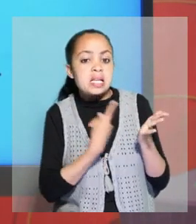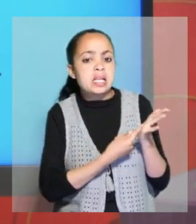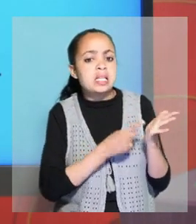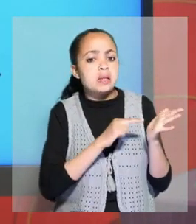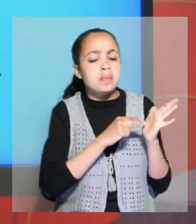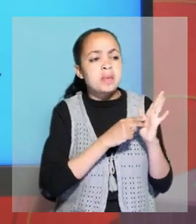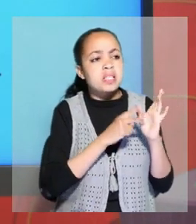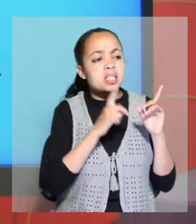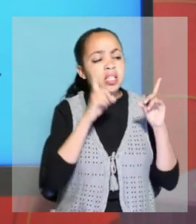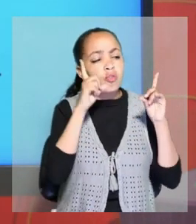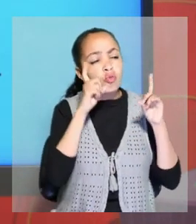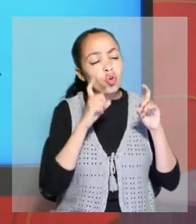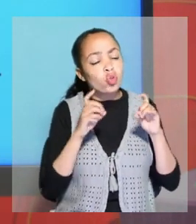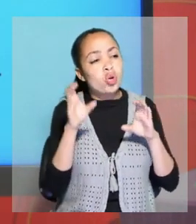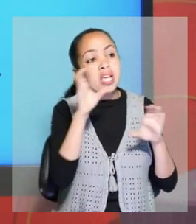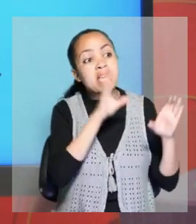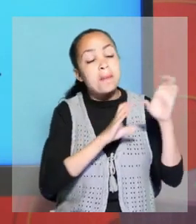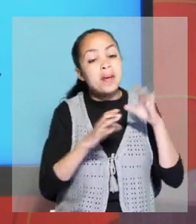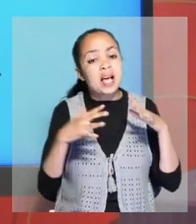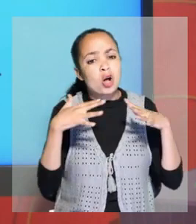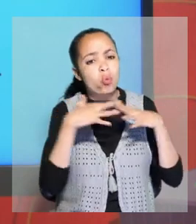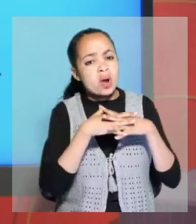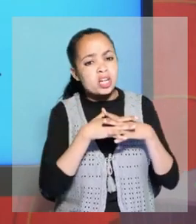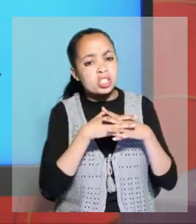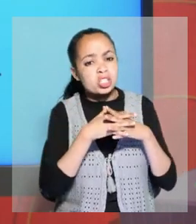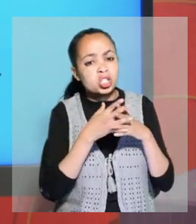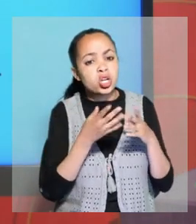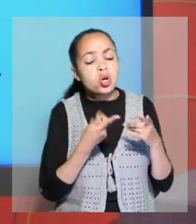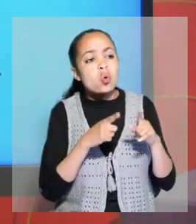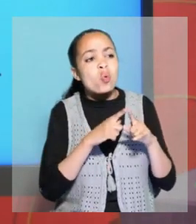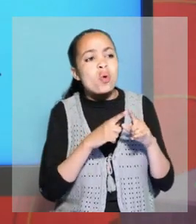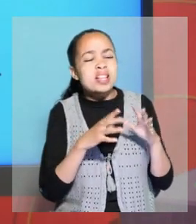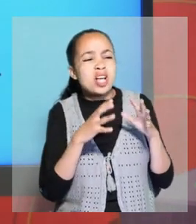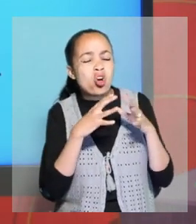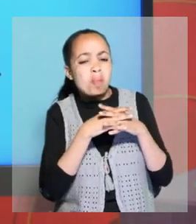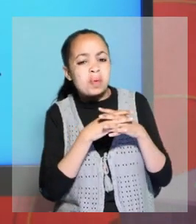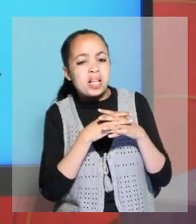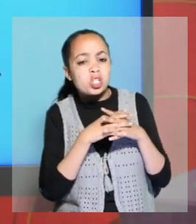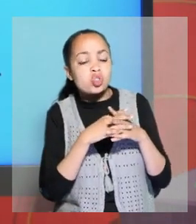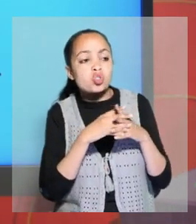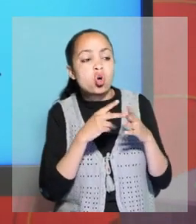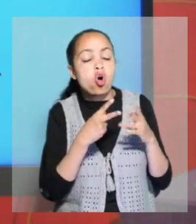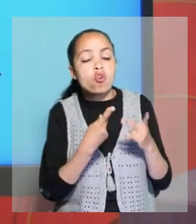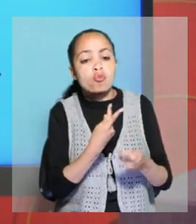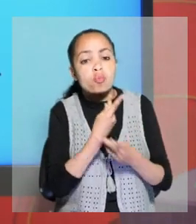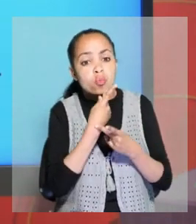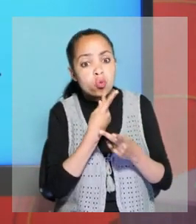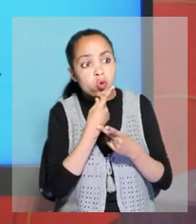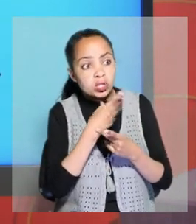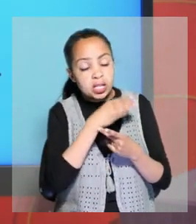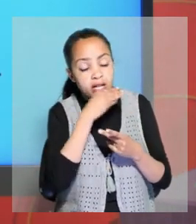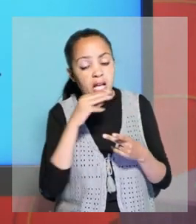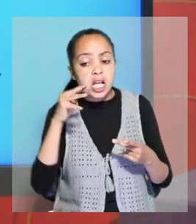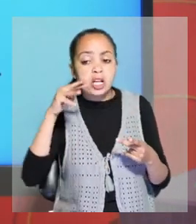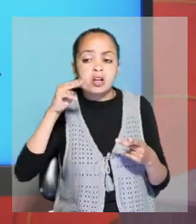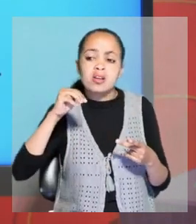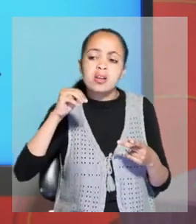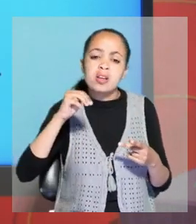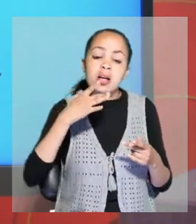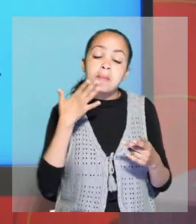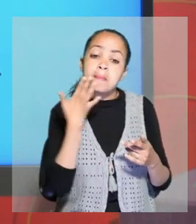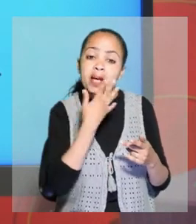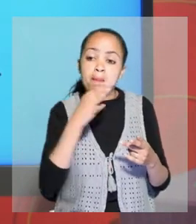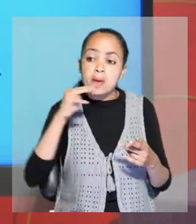is a photochemical reaction where a complex of protein in the pigment molecule